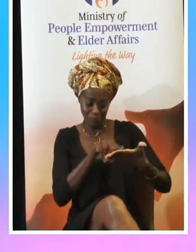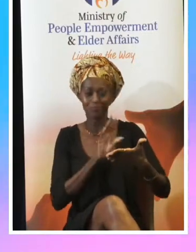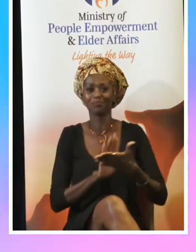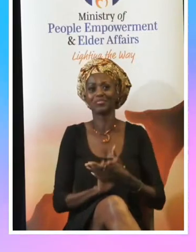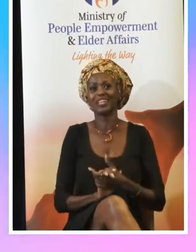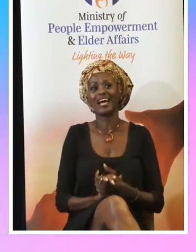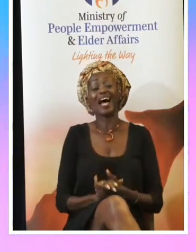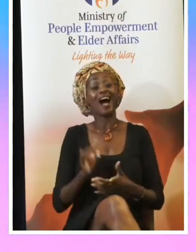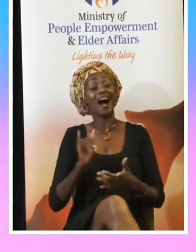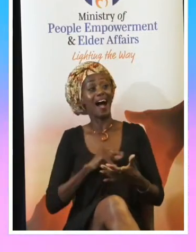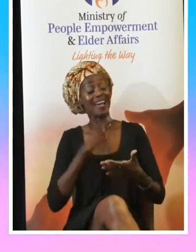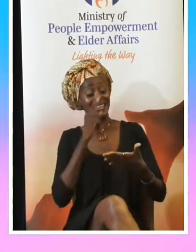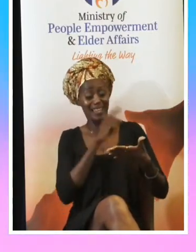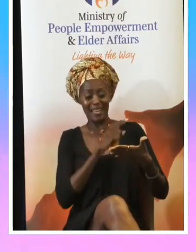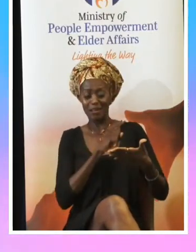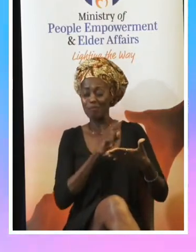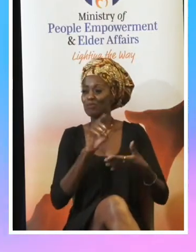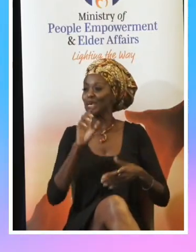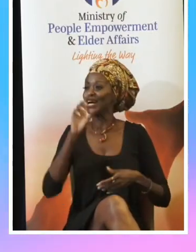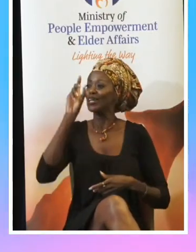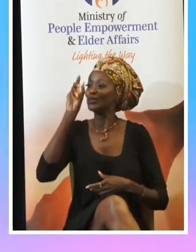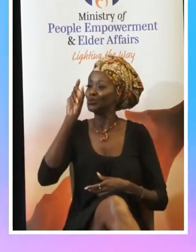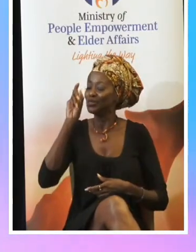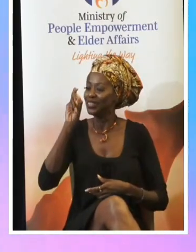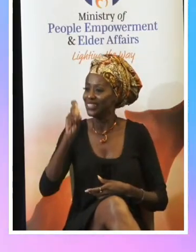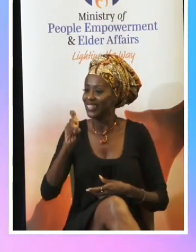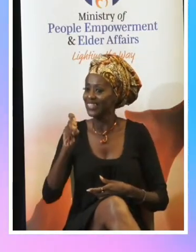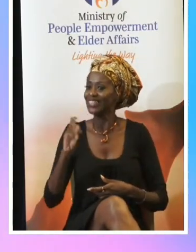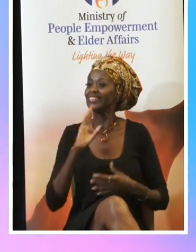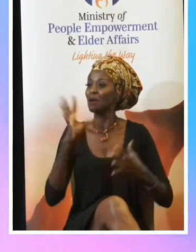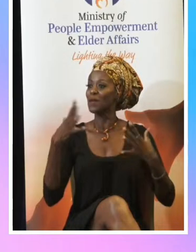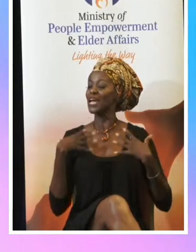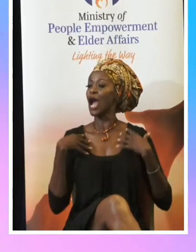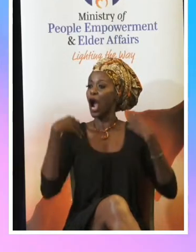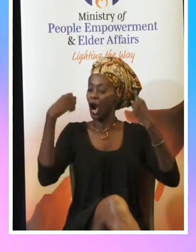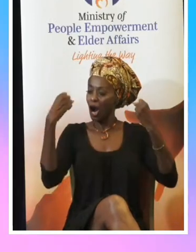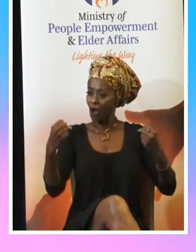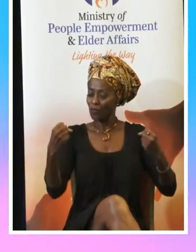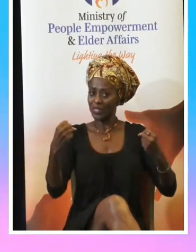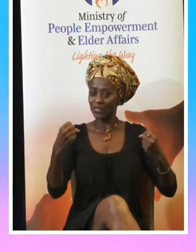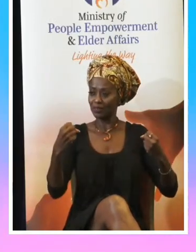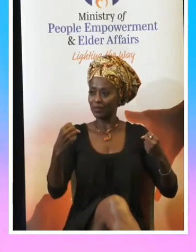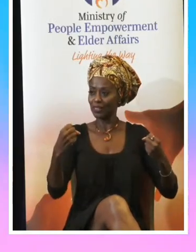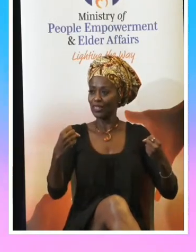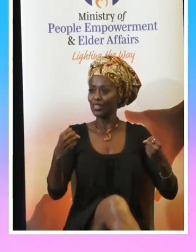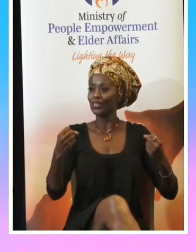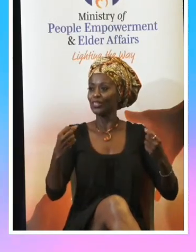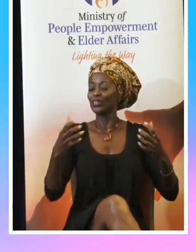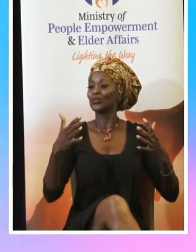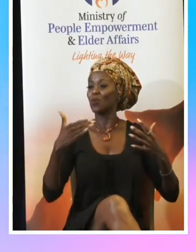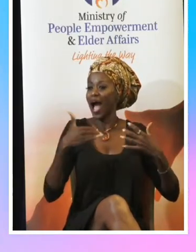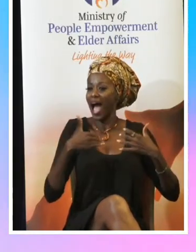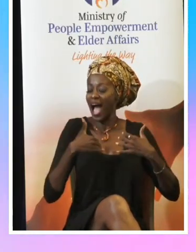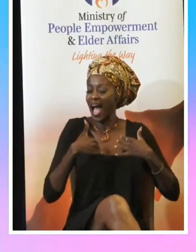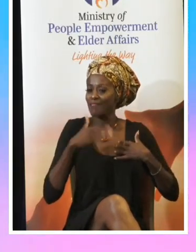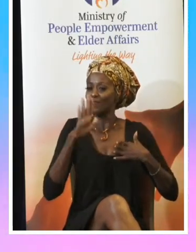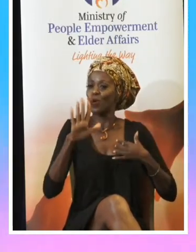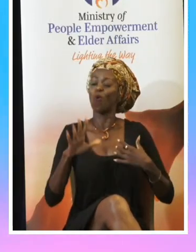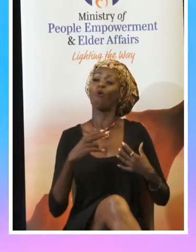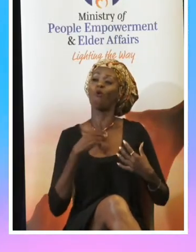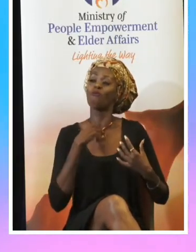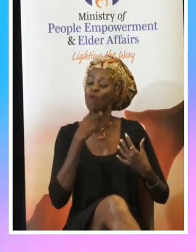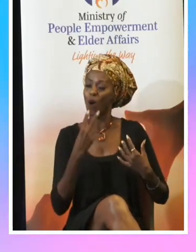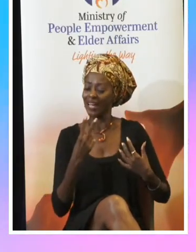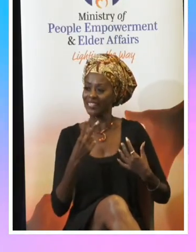I told him he needs to have the confidence that he has mastered his own voice, and he